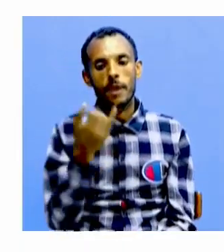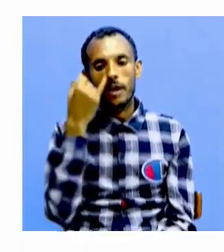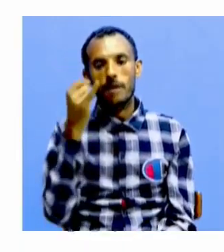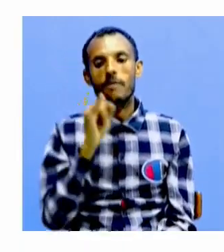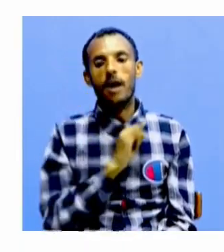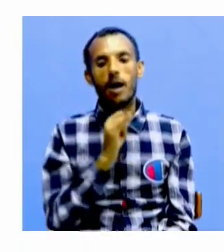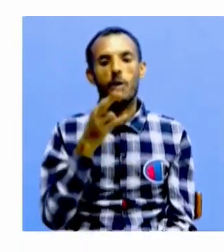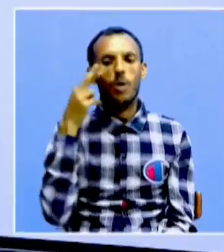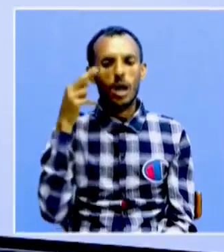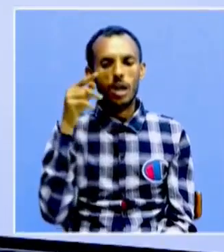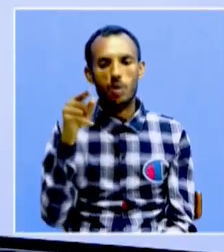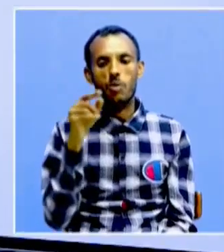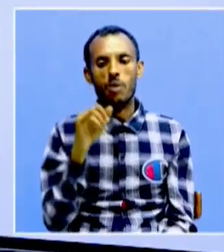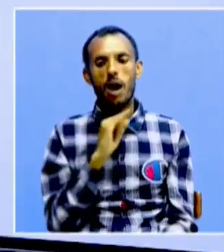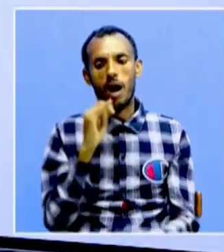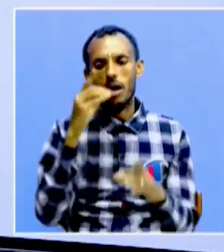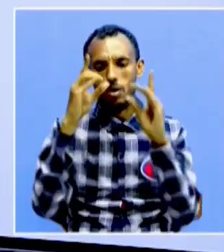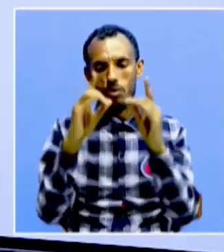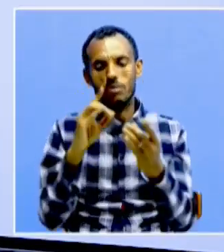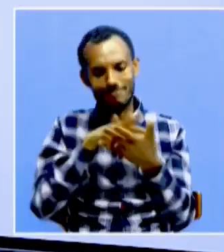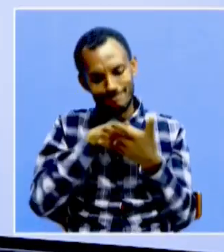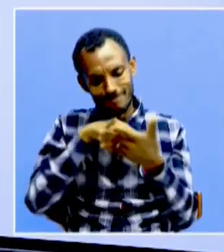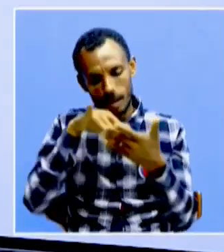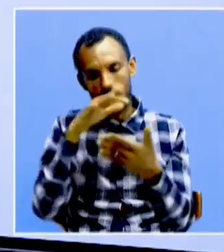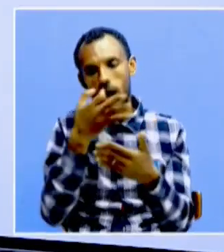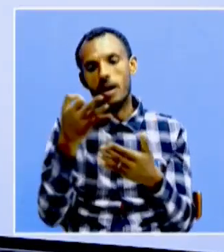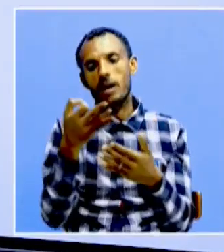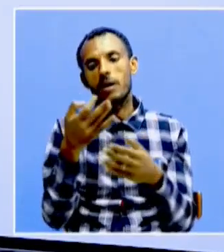you, I could study hard, but I'm not you,